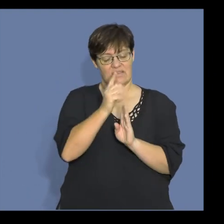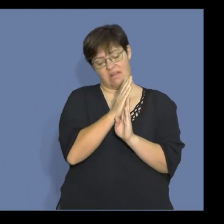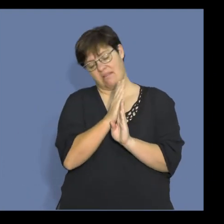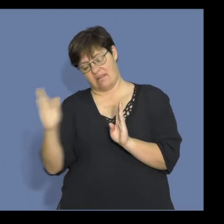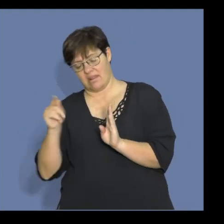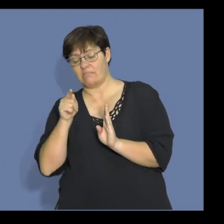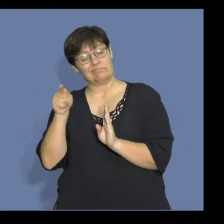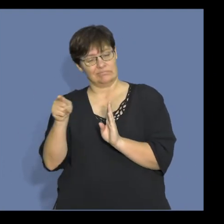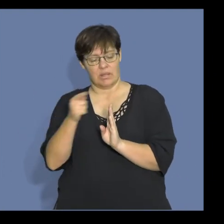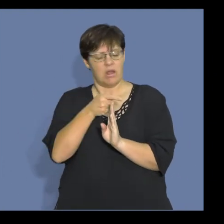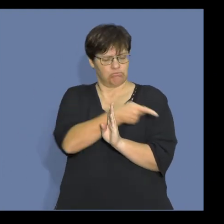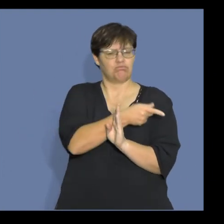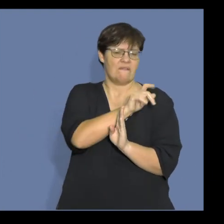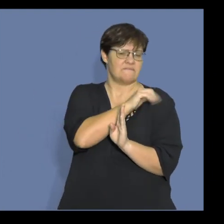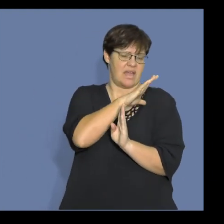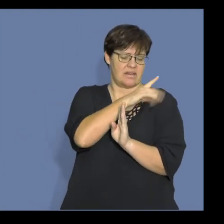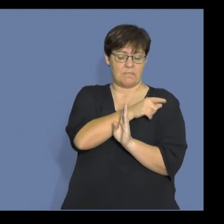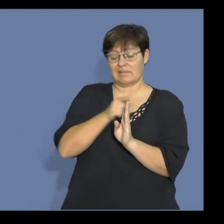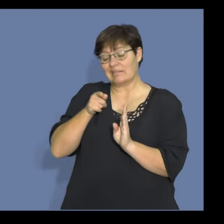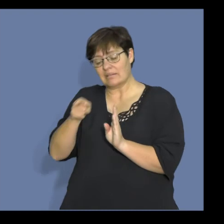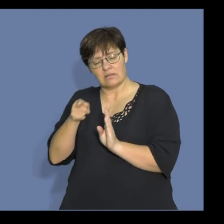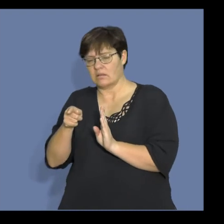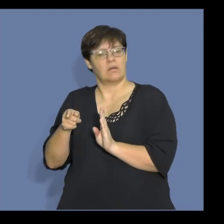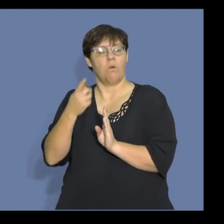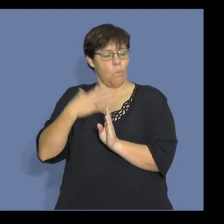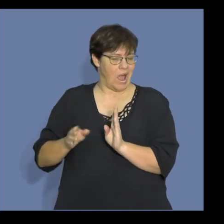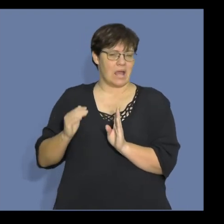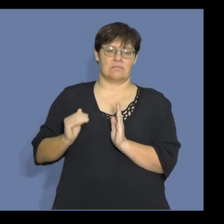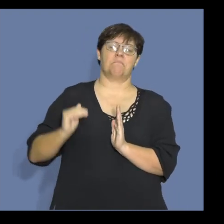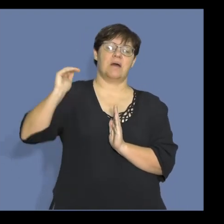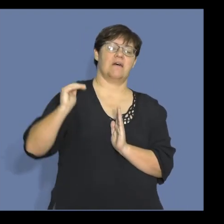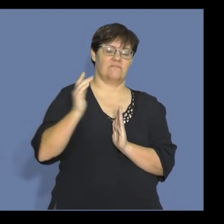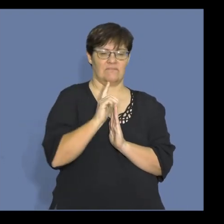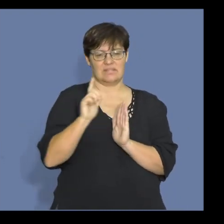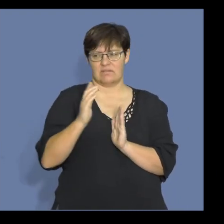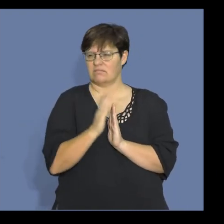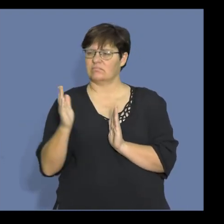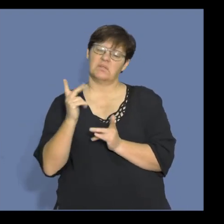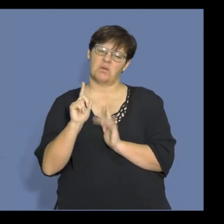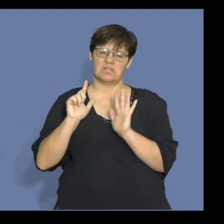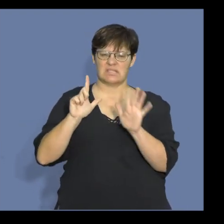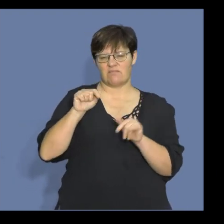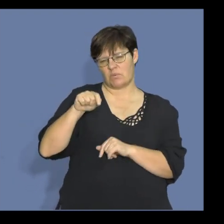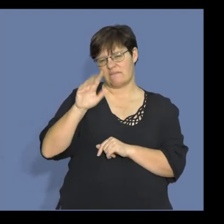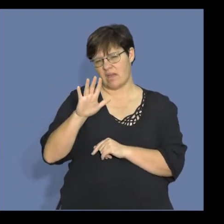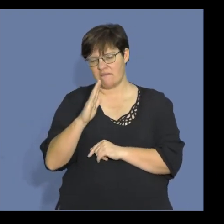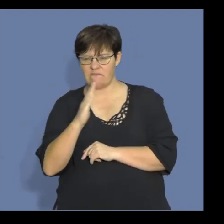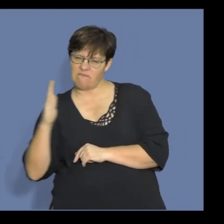these species B here, you can clearly see, are living in a pH between, I think it's around